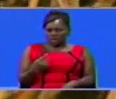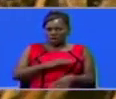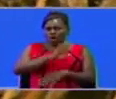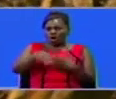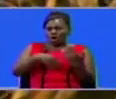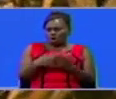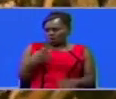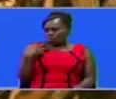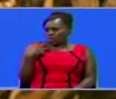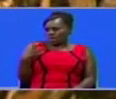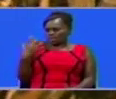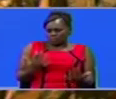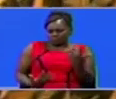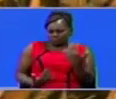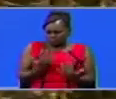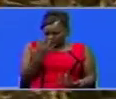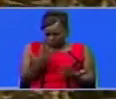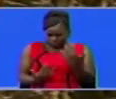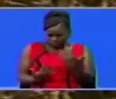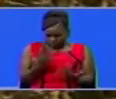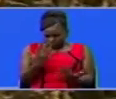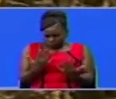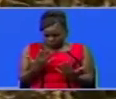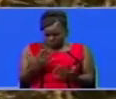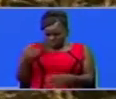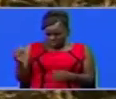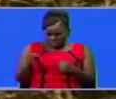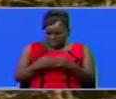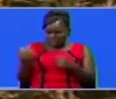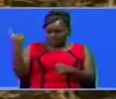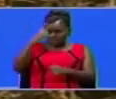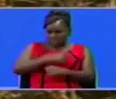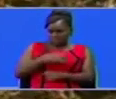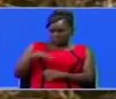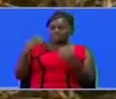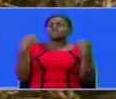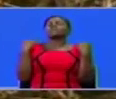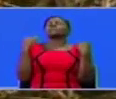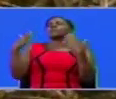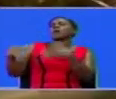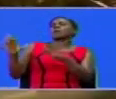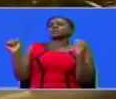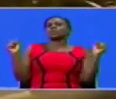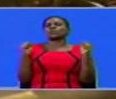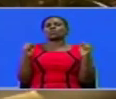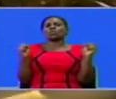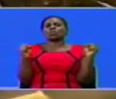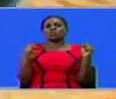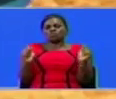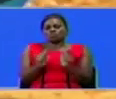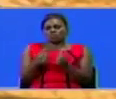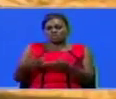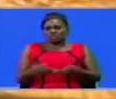her earthly belongings were burnt to ashes. For the last 8 days, she has been sleeping out in the cold with the